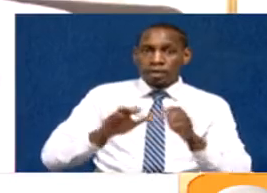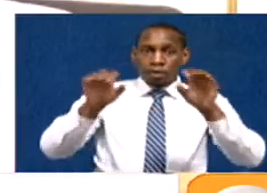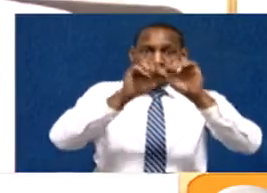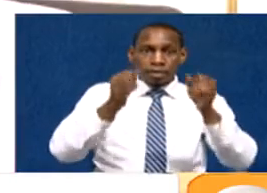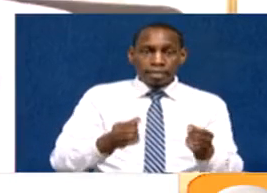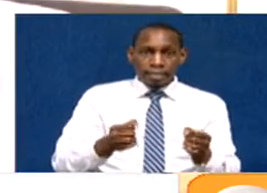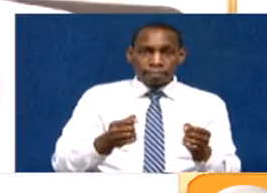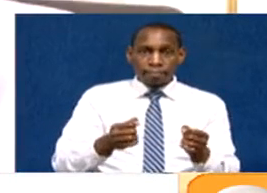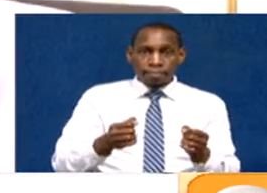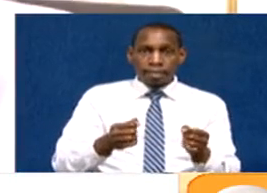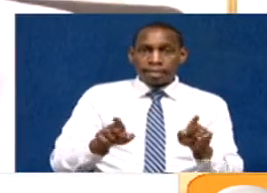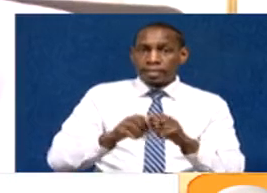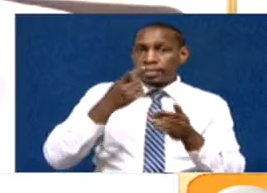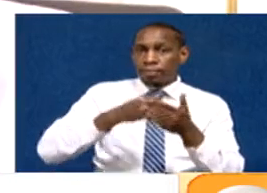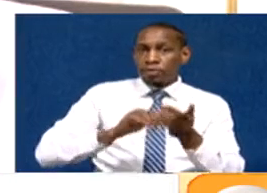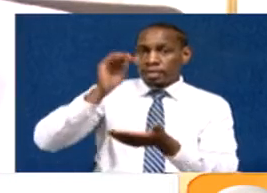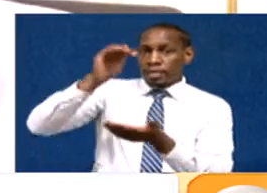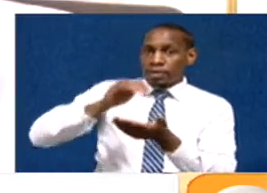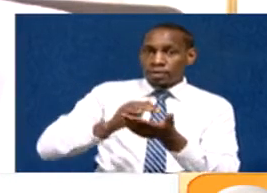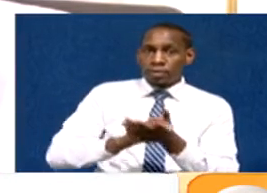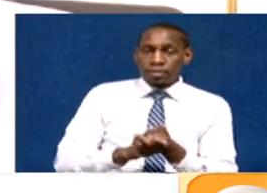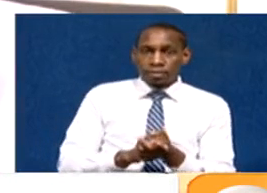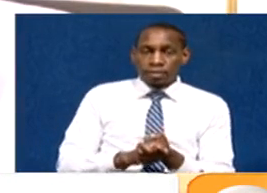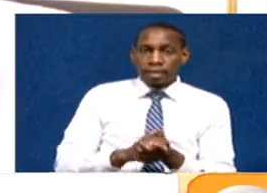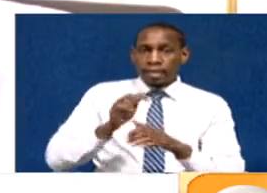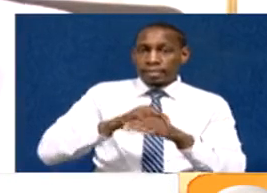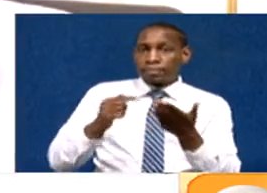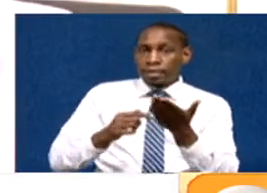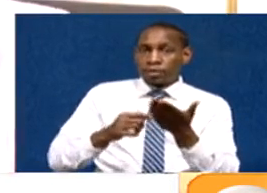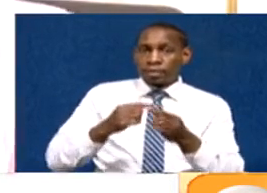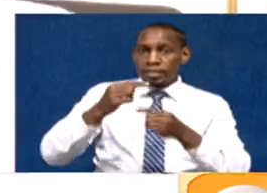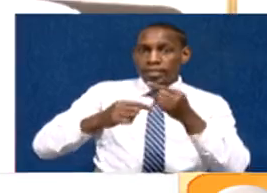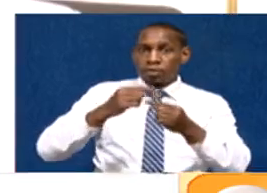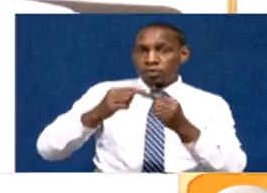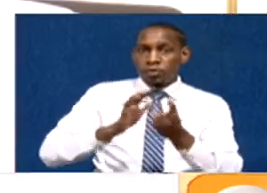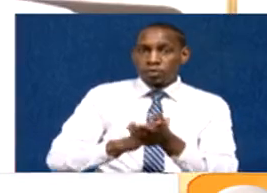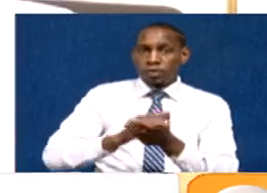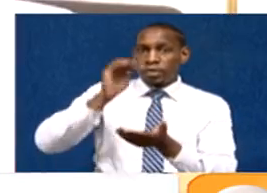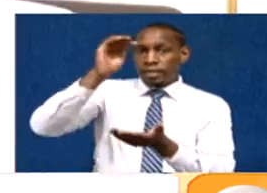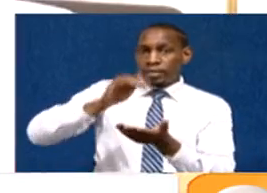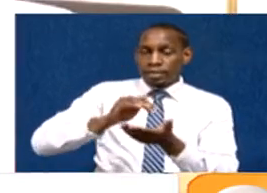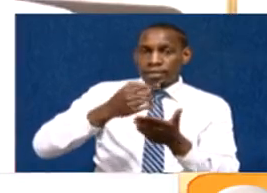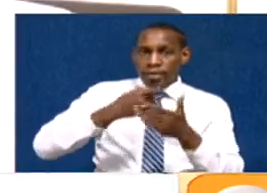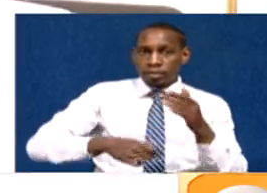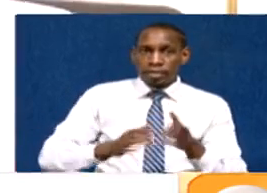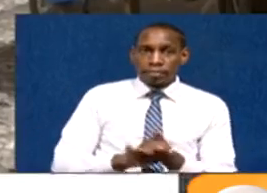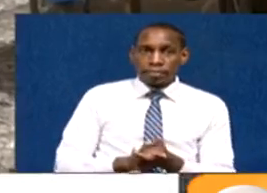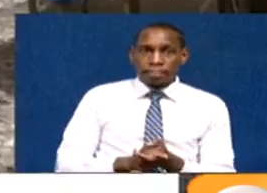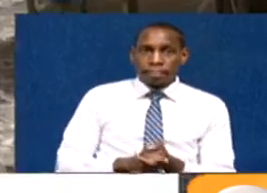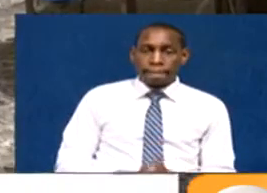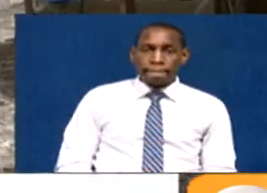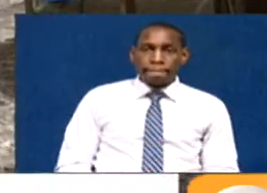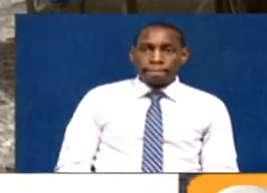transformers. The costs are coming down with time. Technology tends to come down with costs as we move